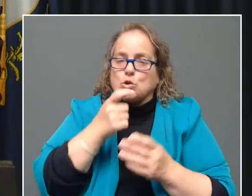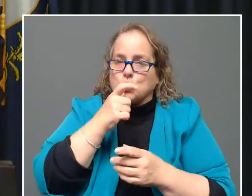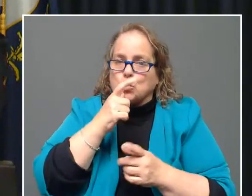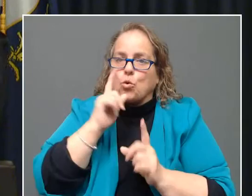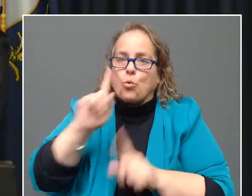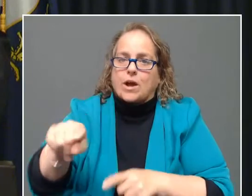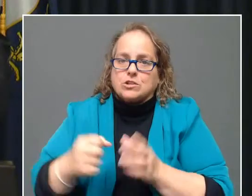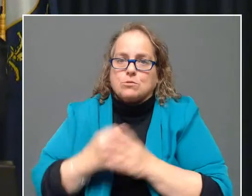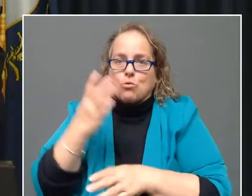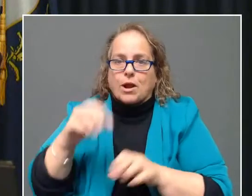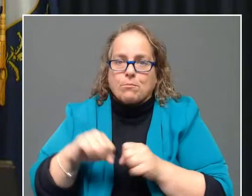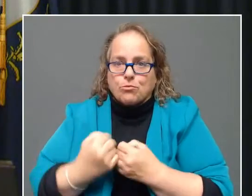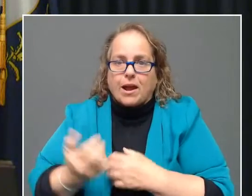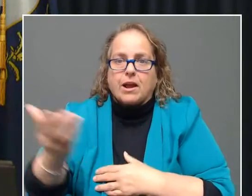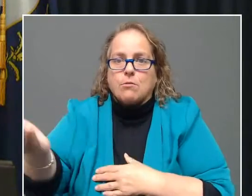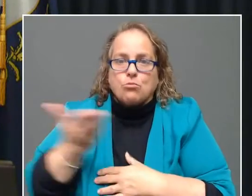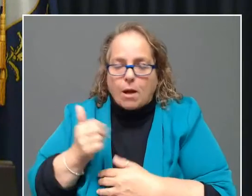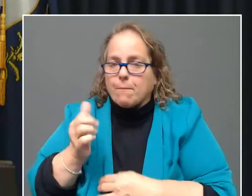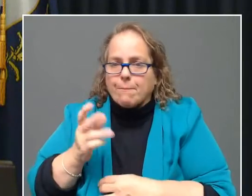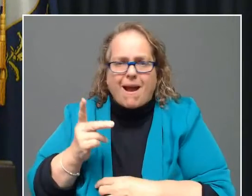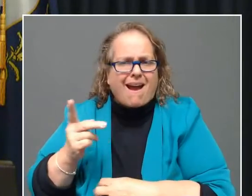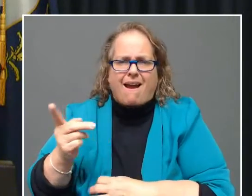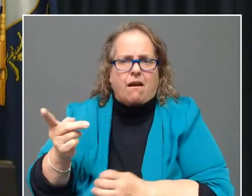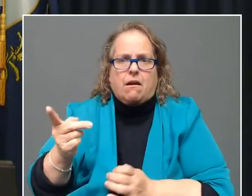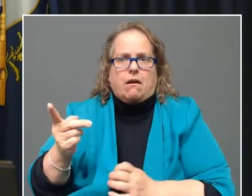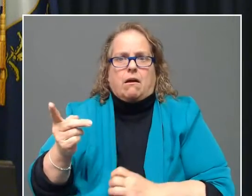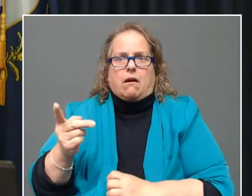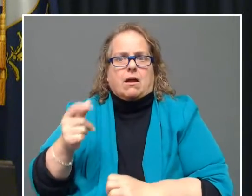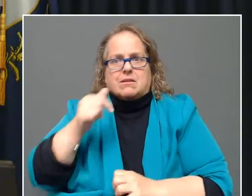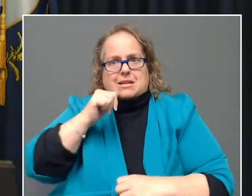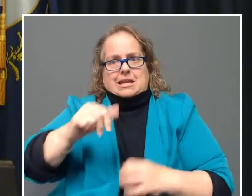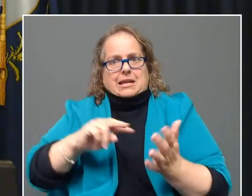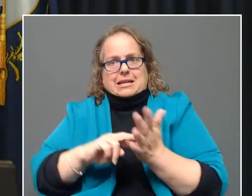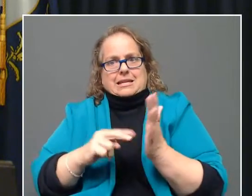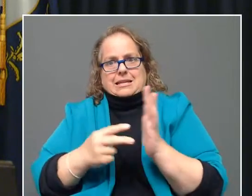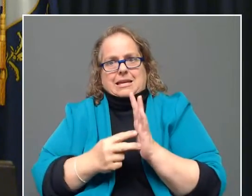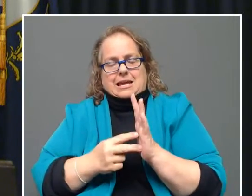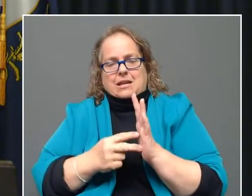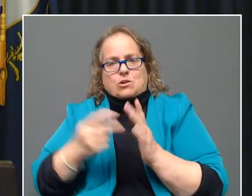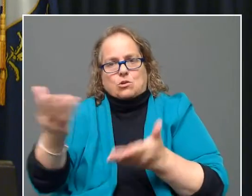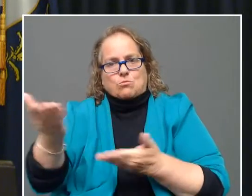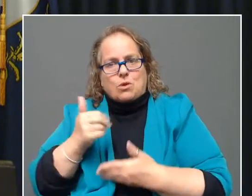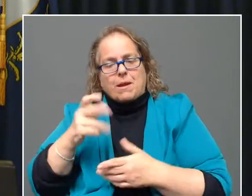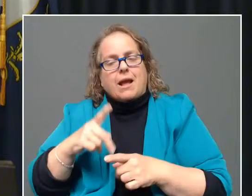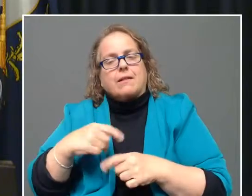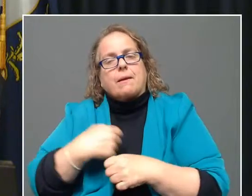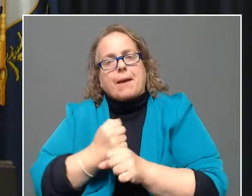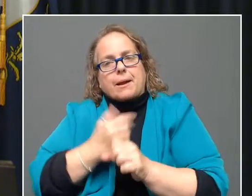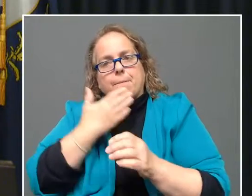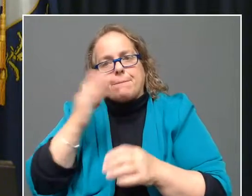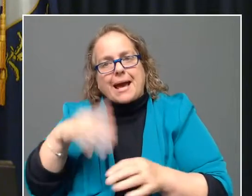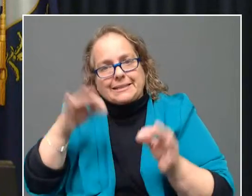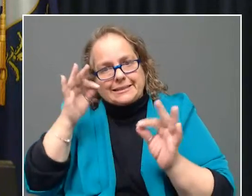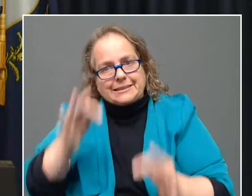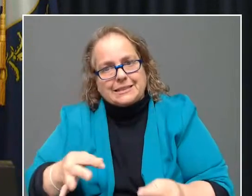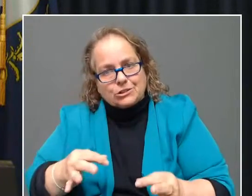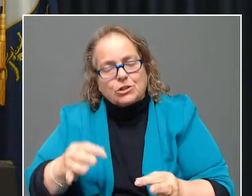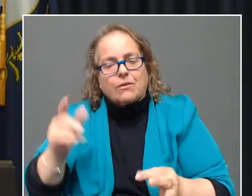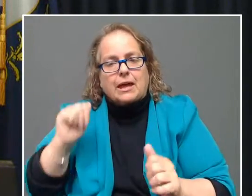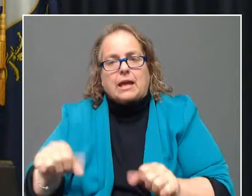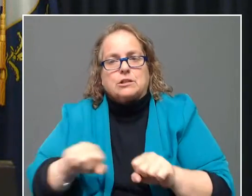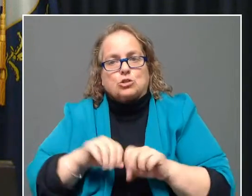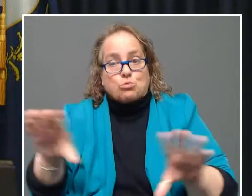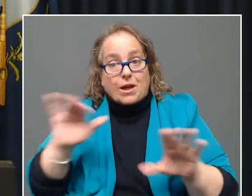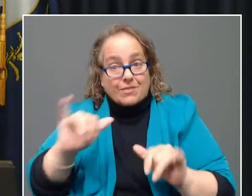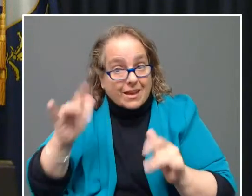that, unintentionally, from making a bad decision that they could spread this virus.